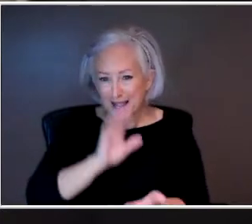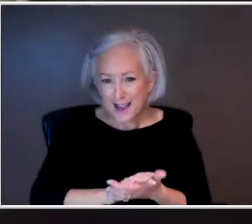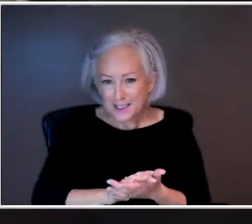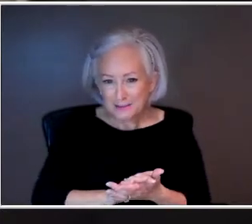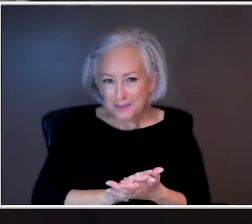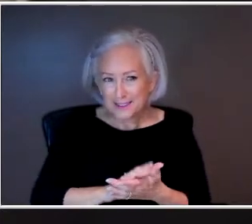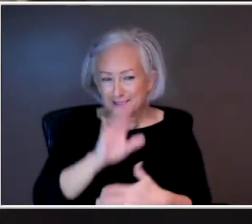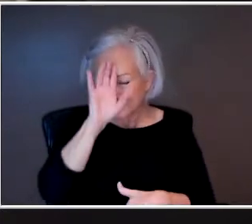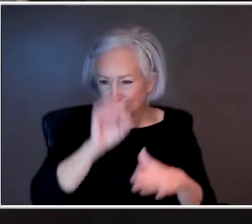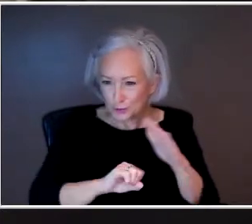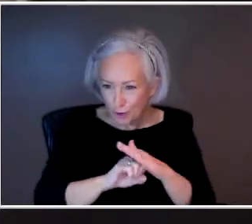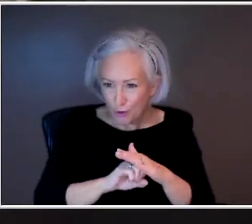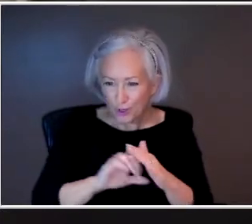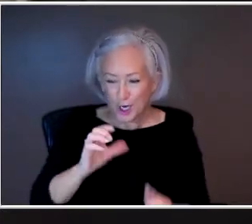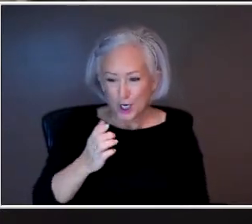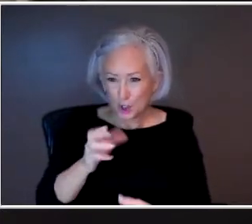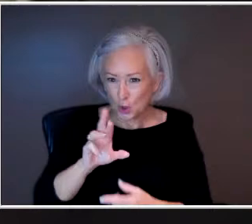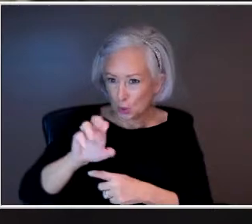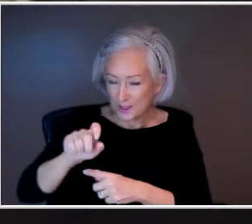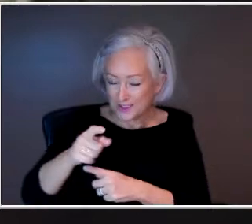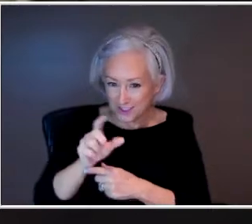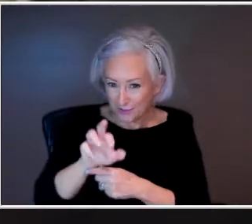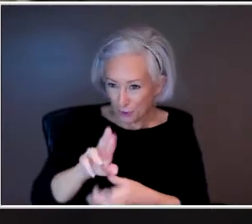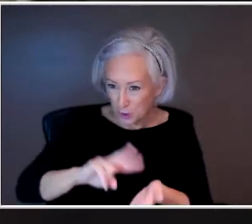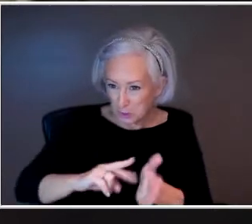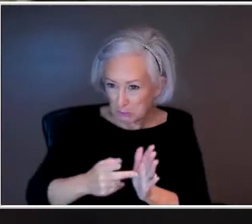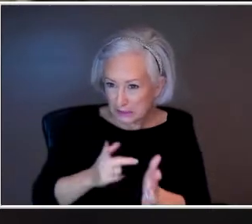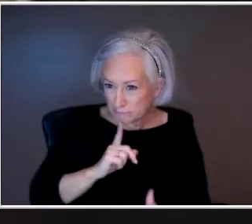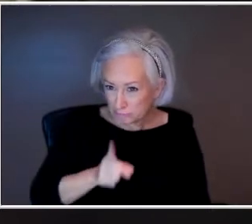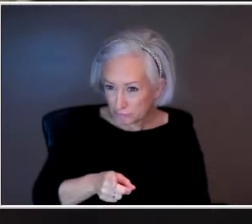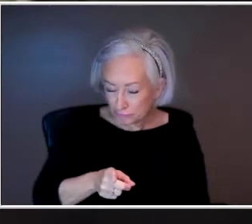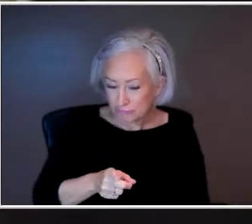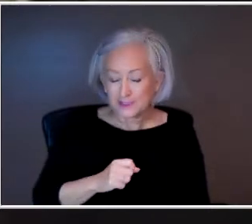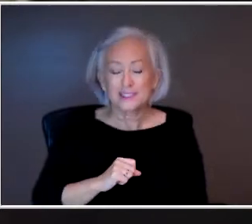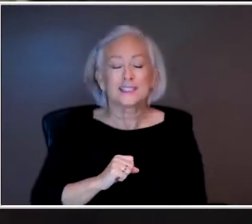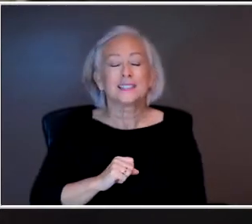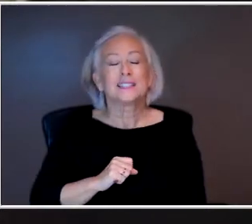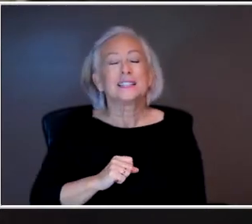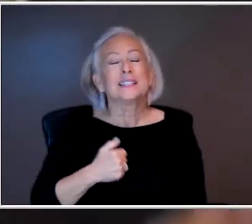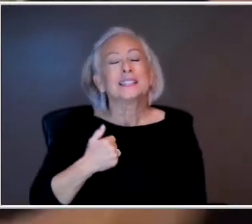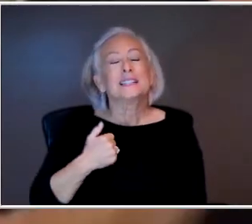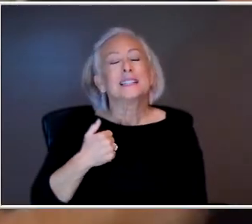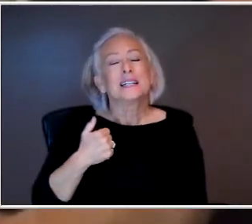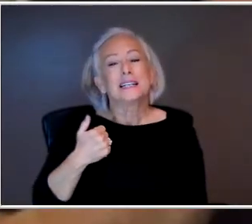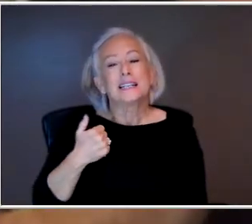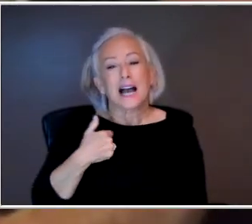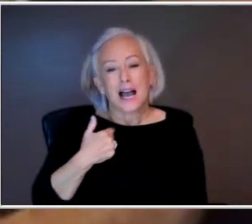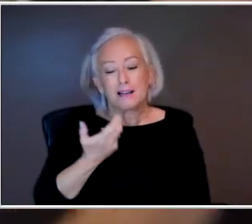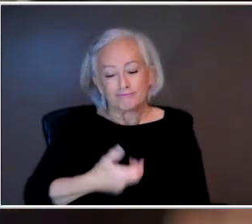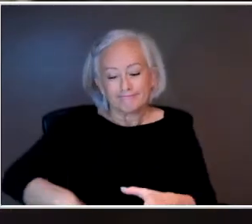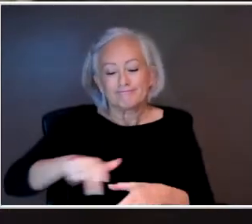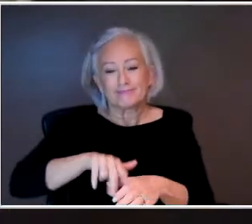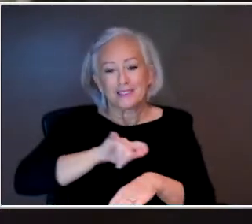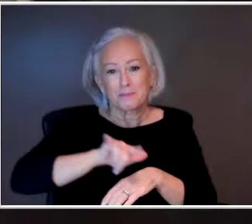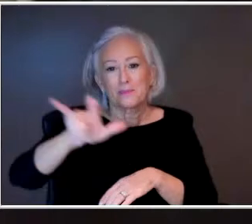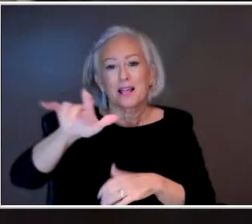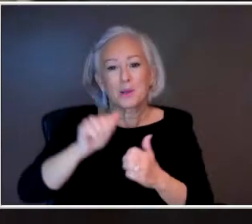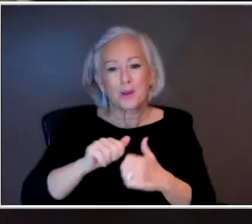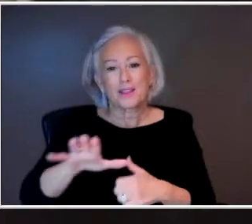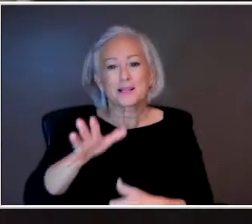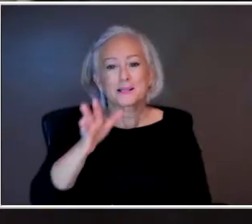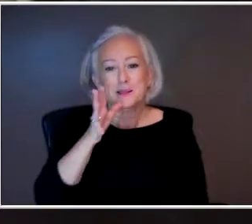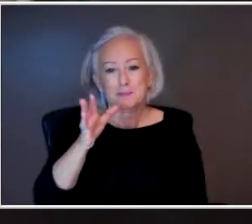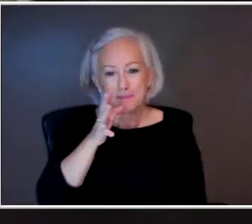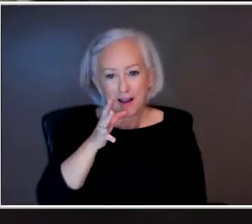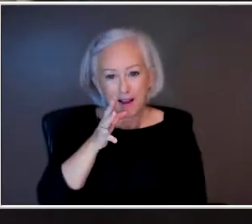Schwab, right? So, but I immediately hopped on a plane with his mom, with the help of